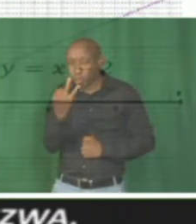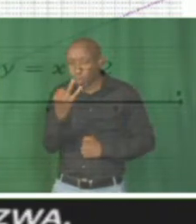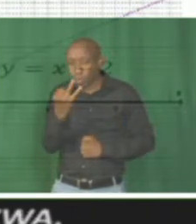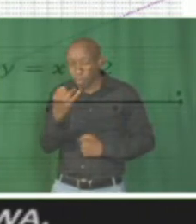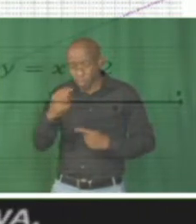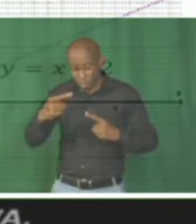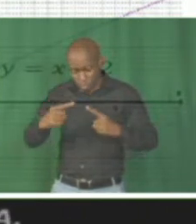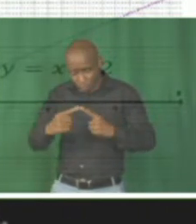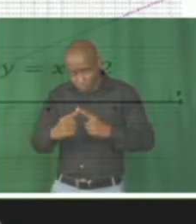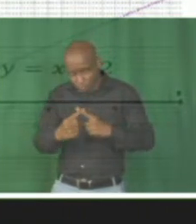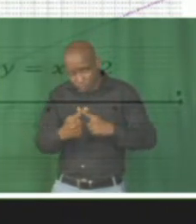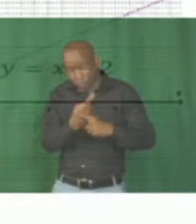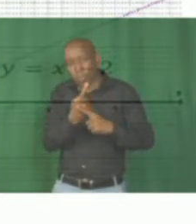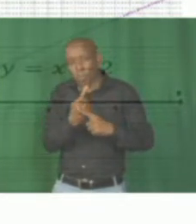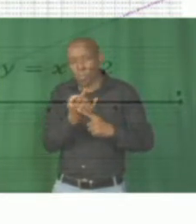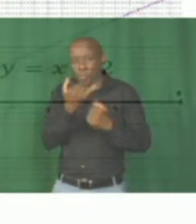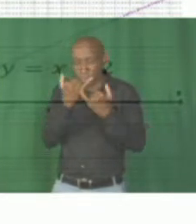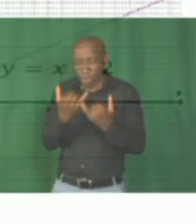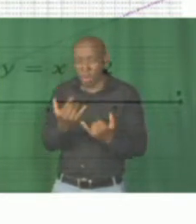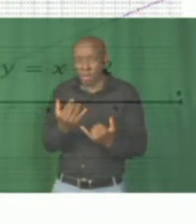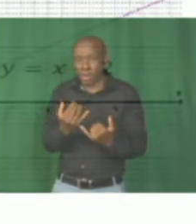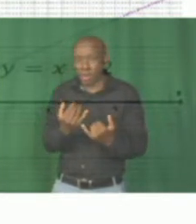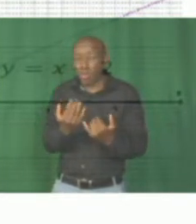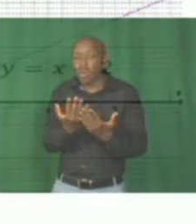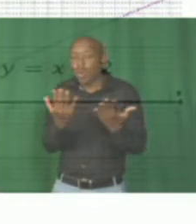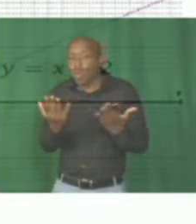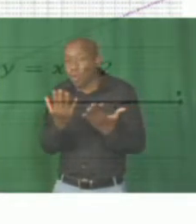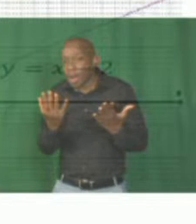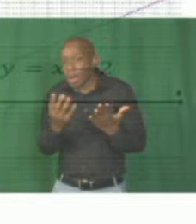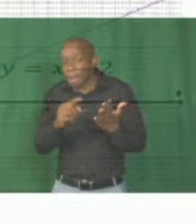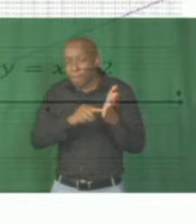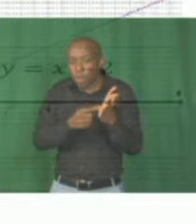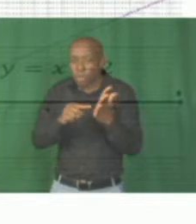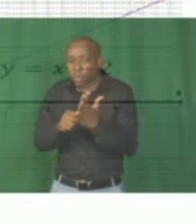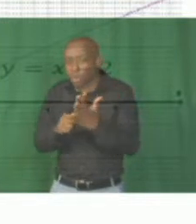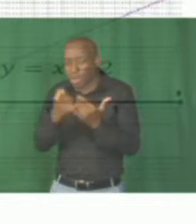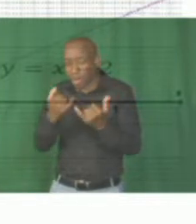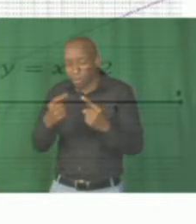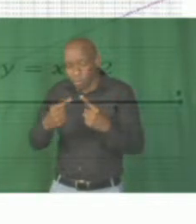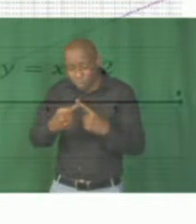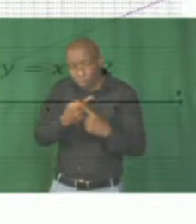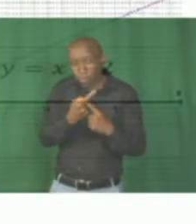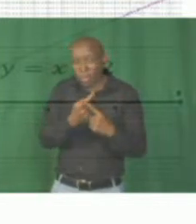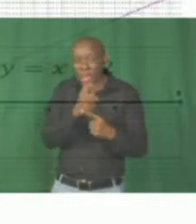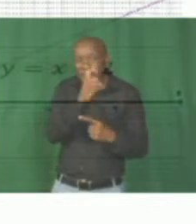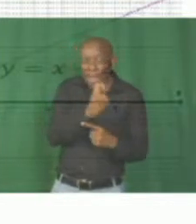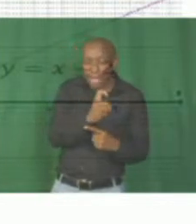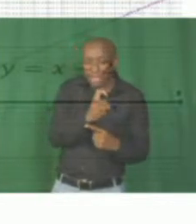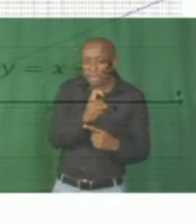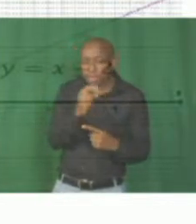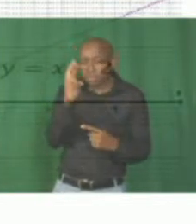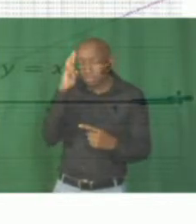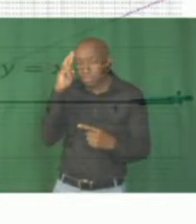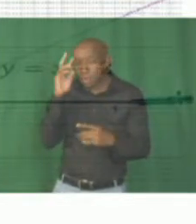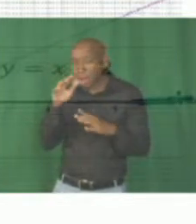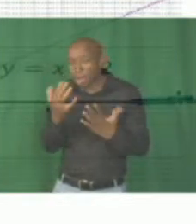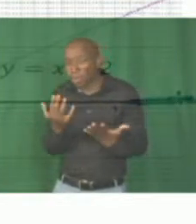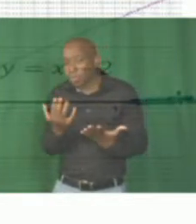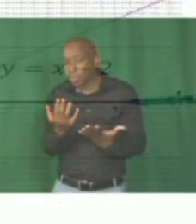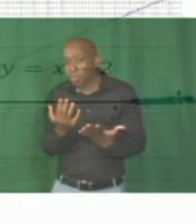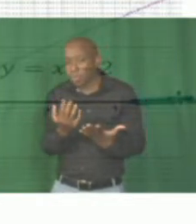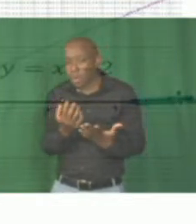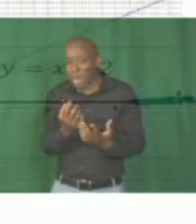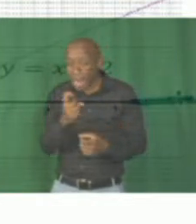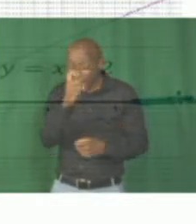intersect. So we are going to look for the points now where the two graphs are intersecting. Now the x-axis, I'm sure you remember, this is